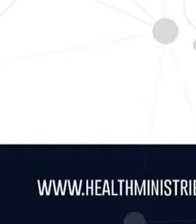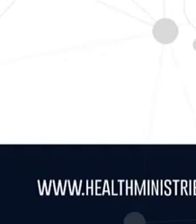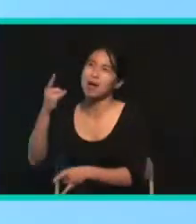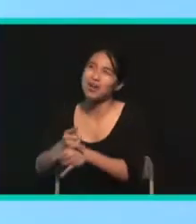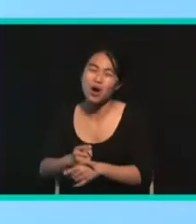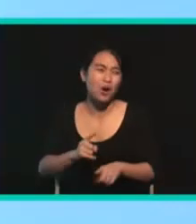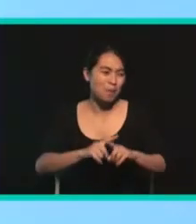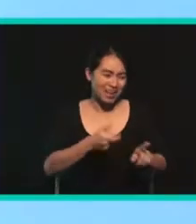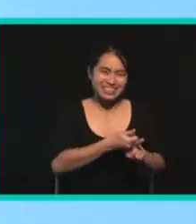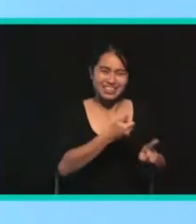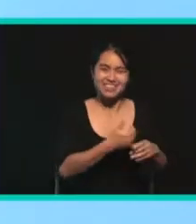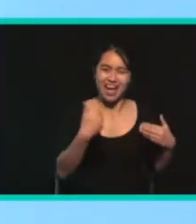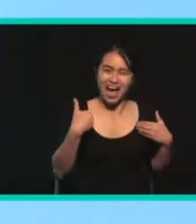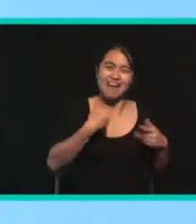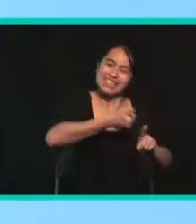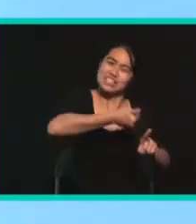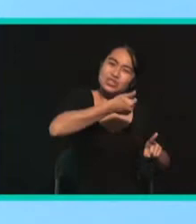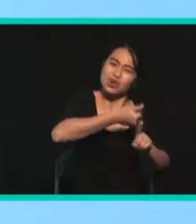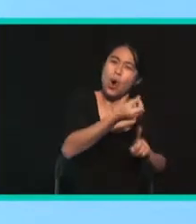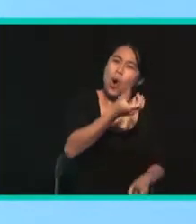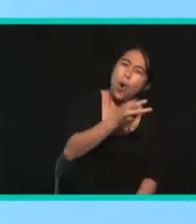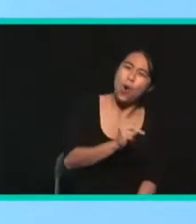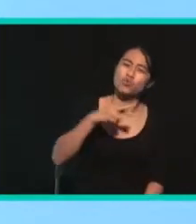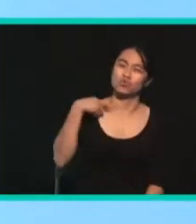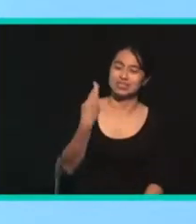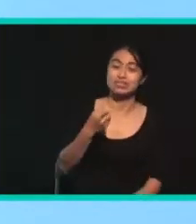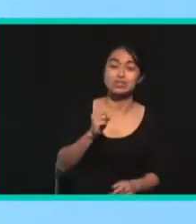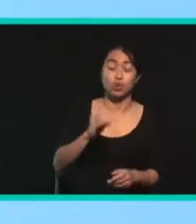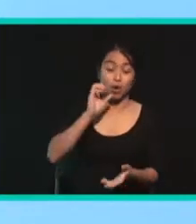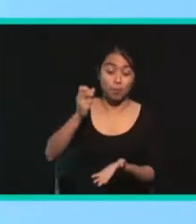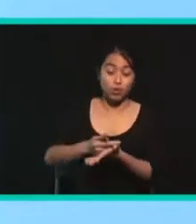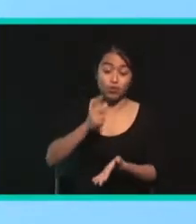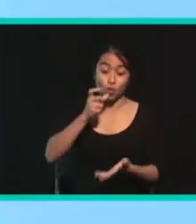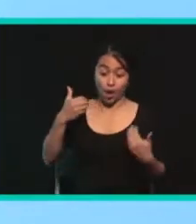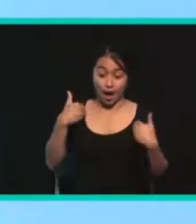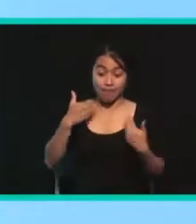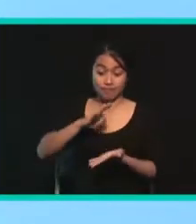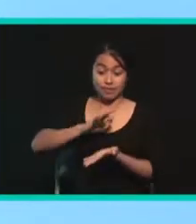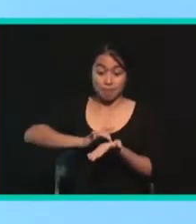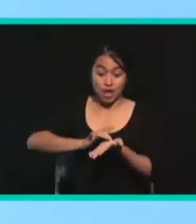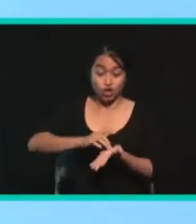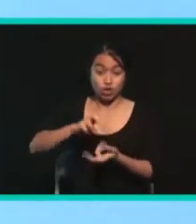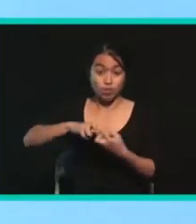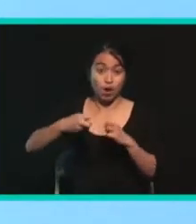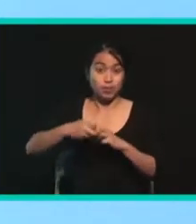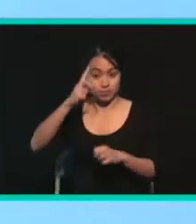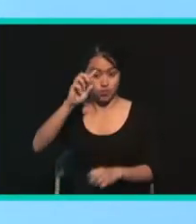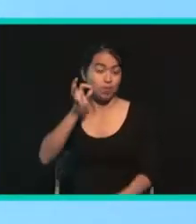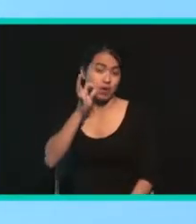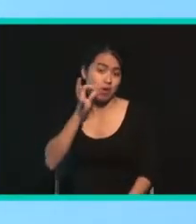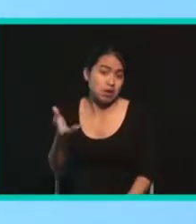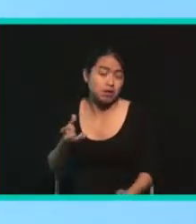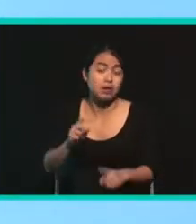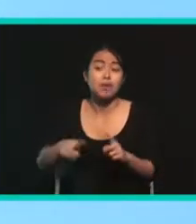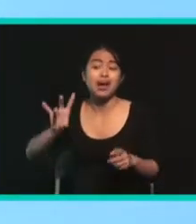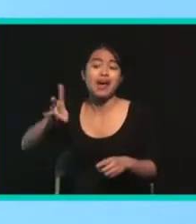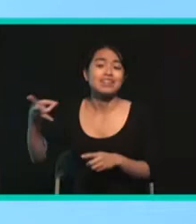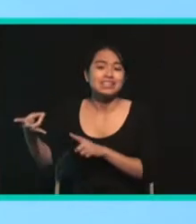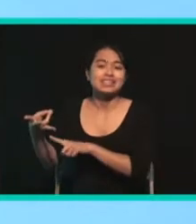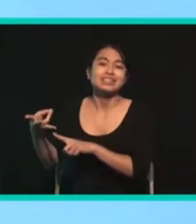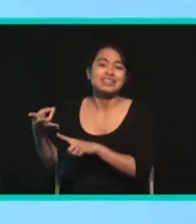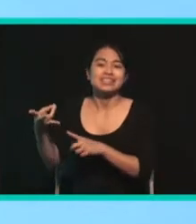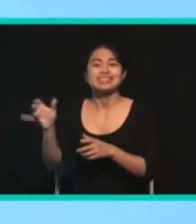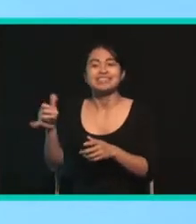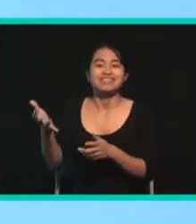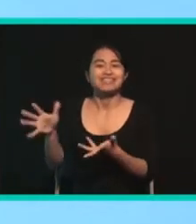younger population, because it was initially approved for those who had medical problems. It's thought of as a healthy thing or a good thing. And amongst Adventists, that can kind of be